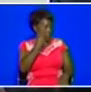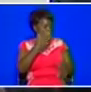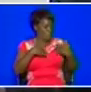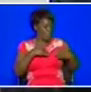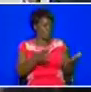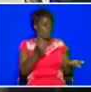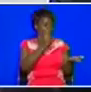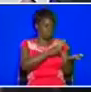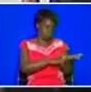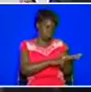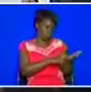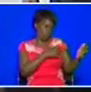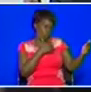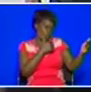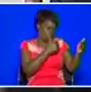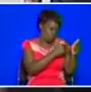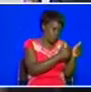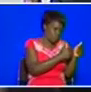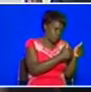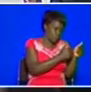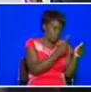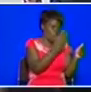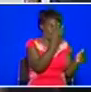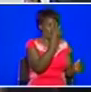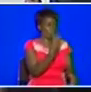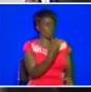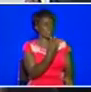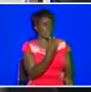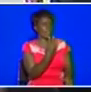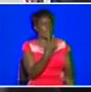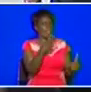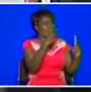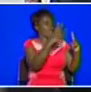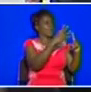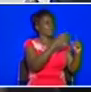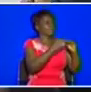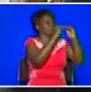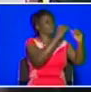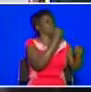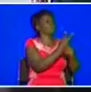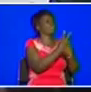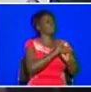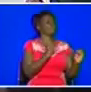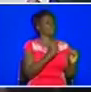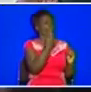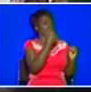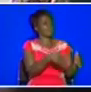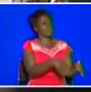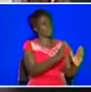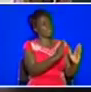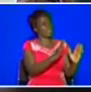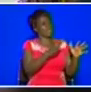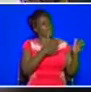enroll, mm-hmm. about almost a quarter don't finish secondary school. So one of the ways to